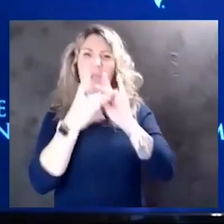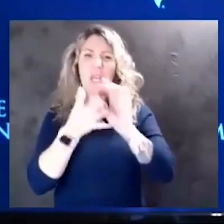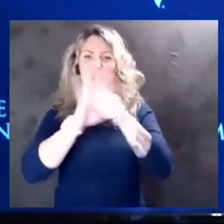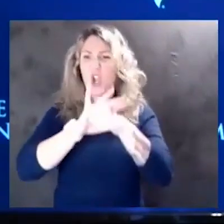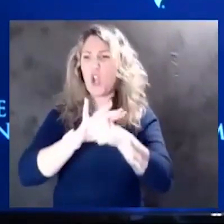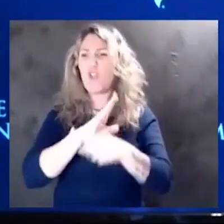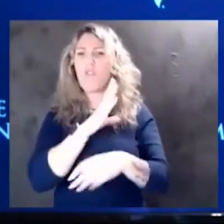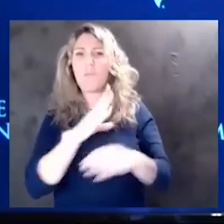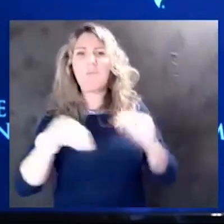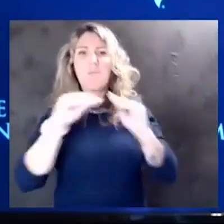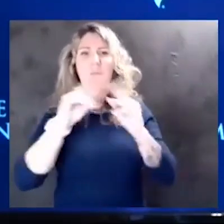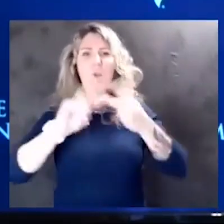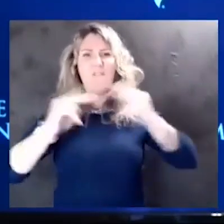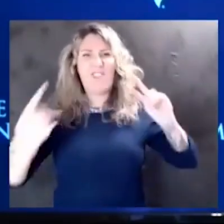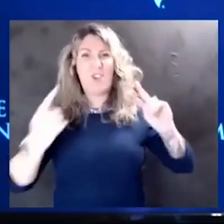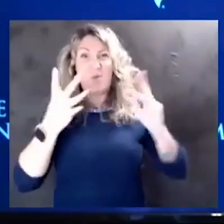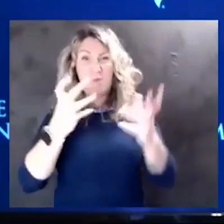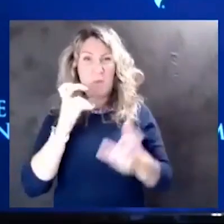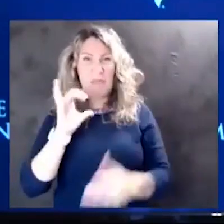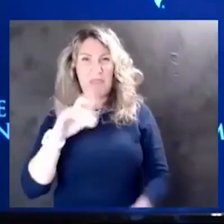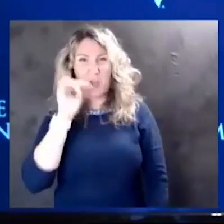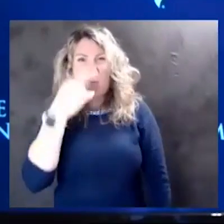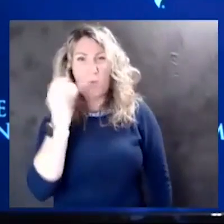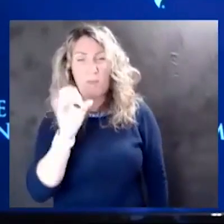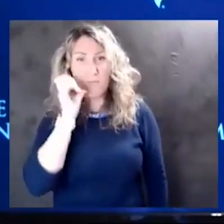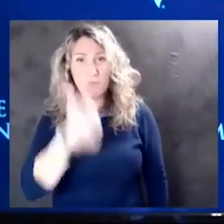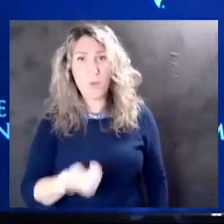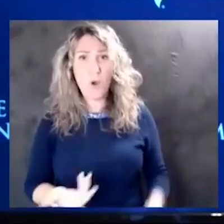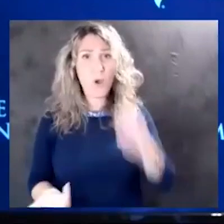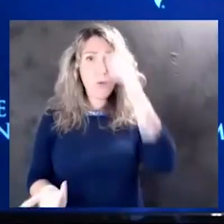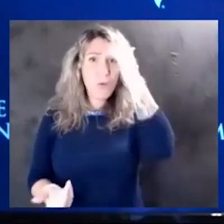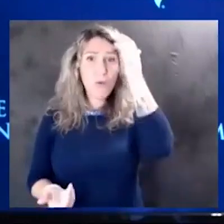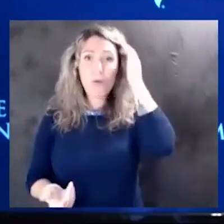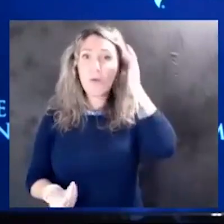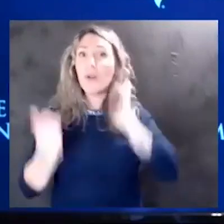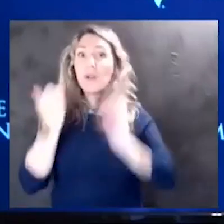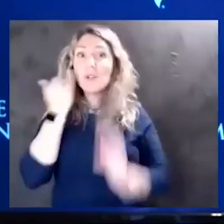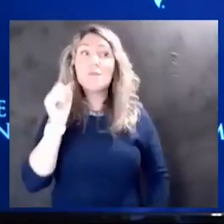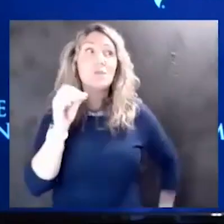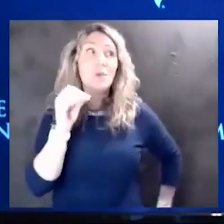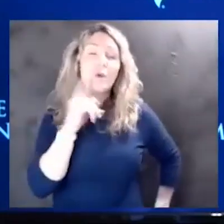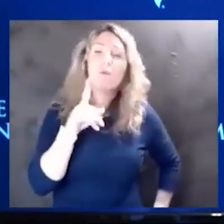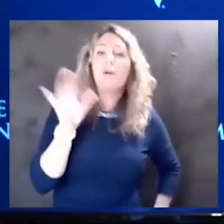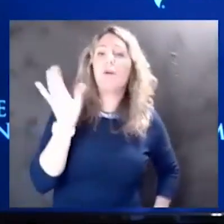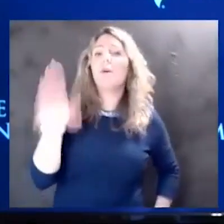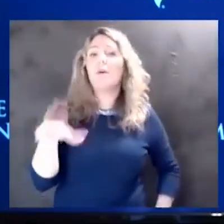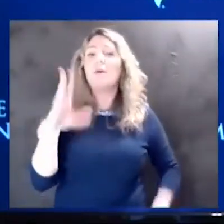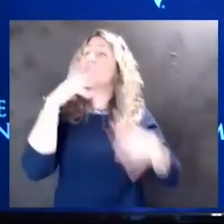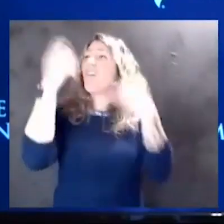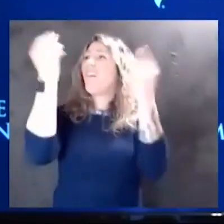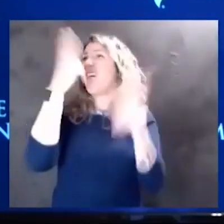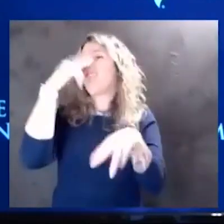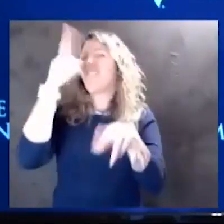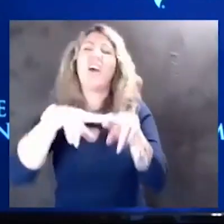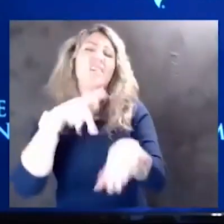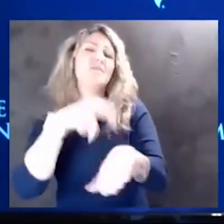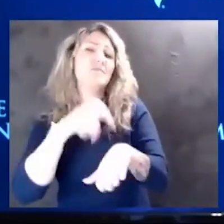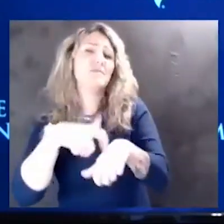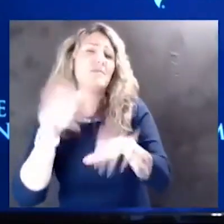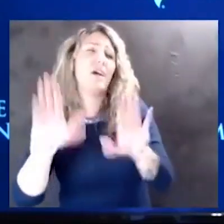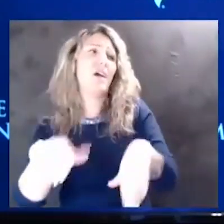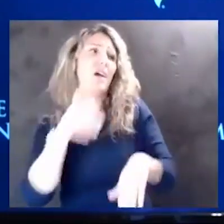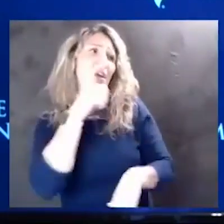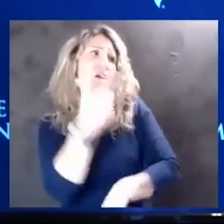want your tomorrow to look like? Because if it is, then stay home. Go out, have a fun time, don't get vaccinated, don't wear a mask. Because